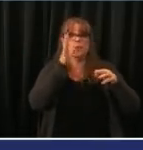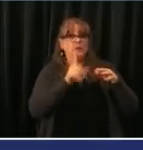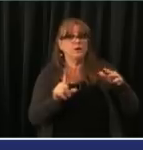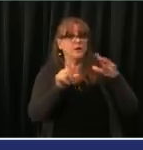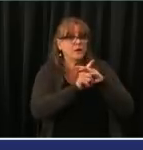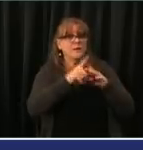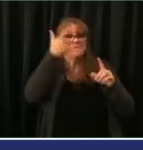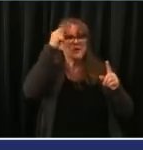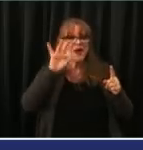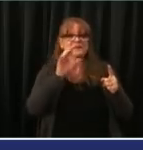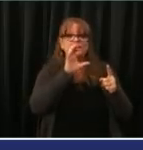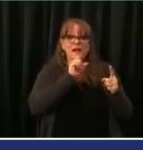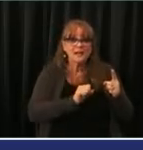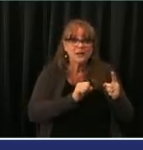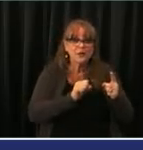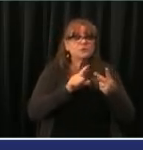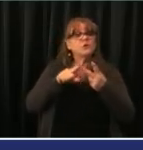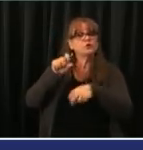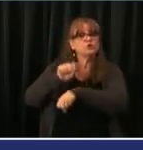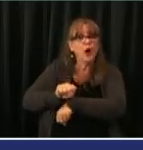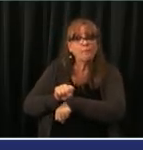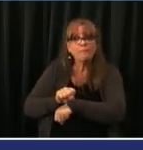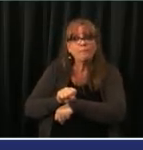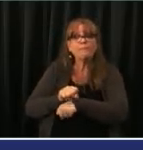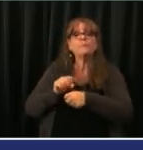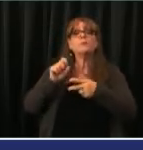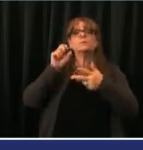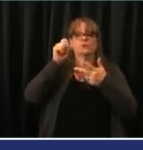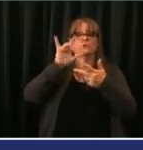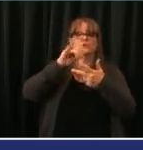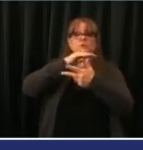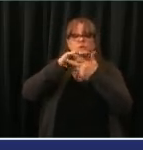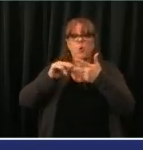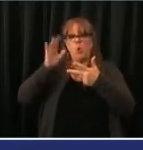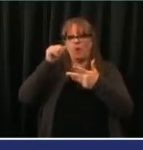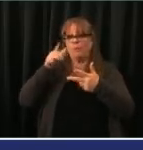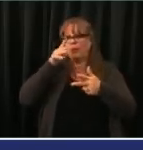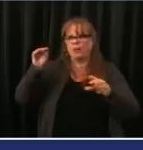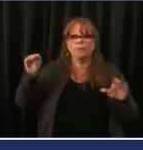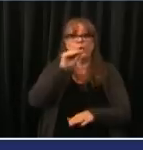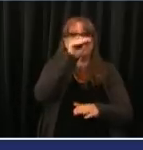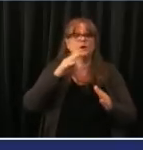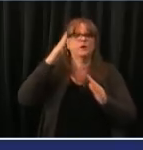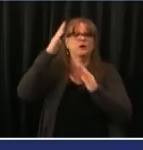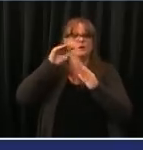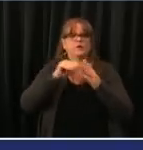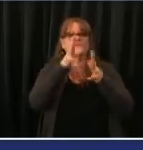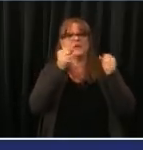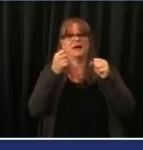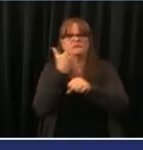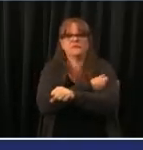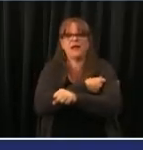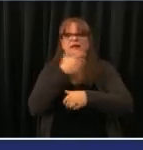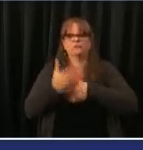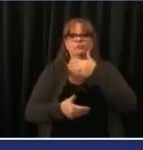you'll be in a few week period that you'll be able to be successfully vaccinated. Anyone looking for more information can